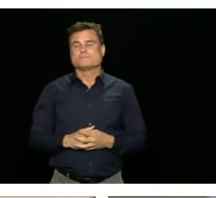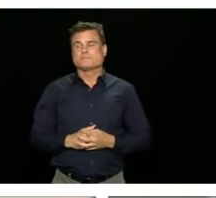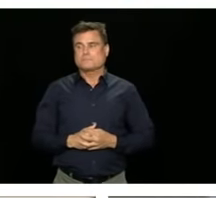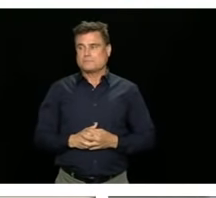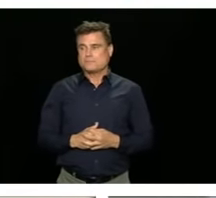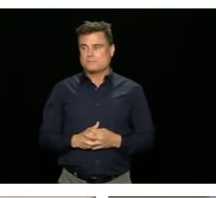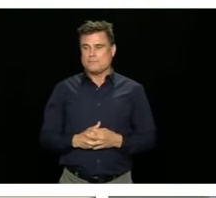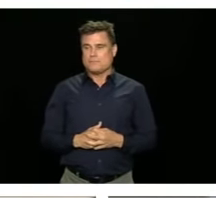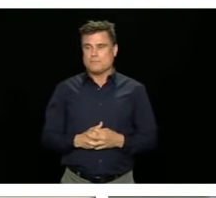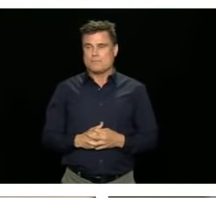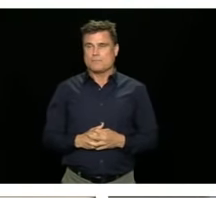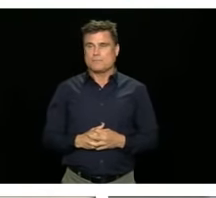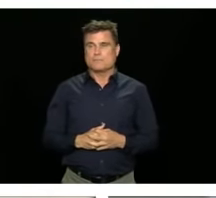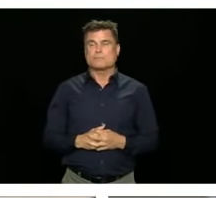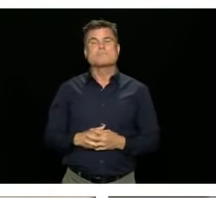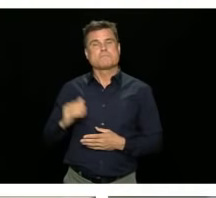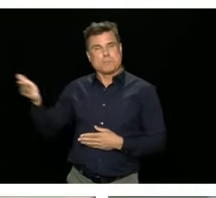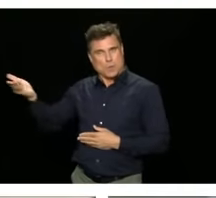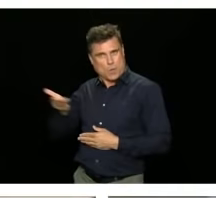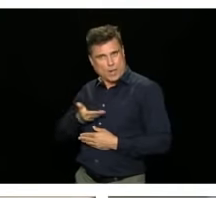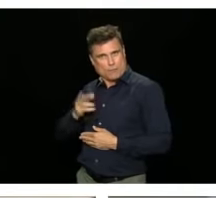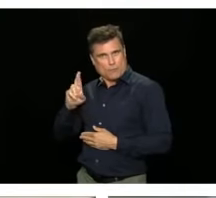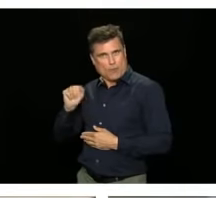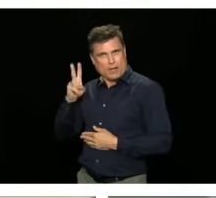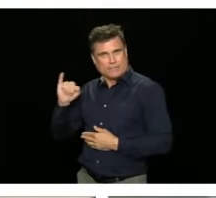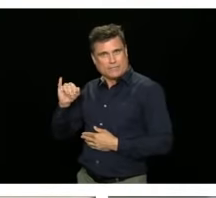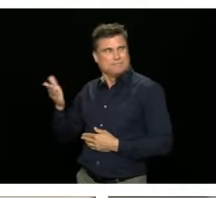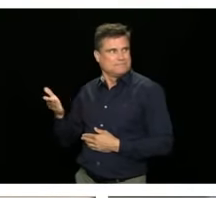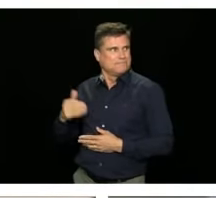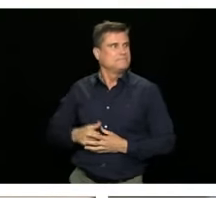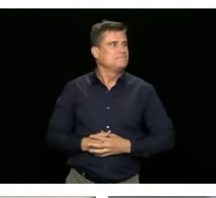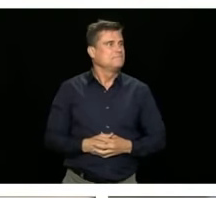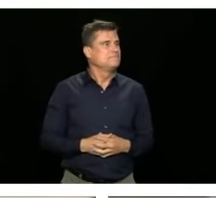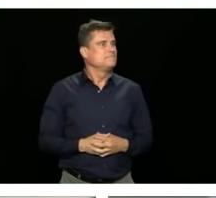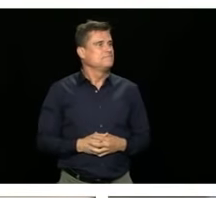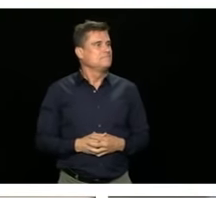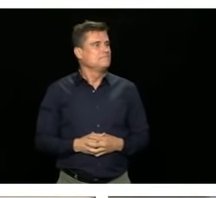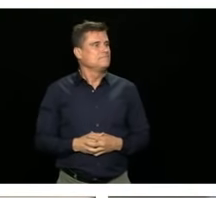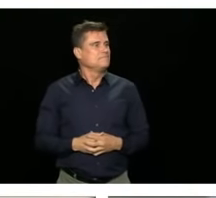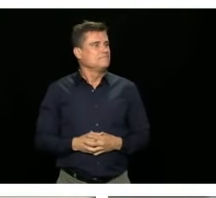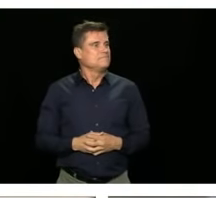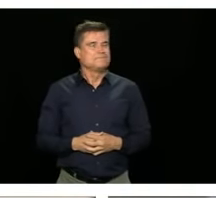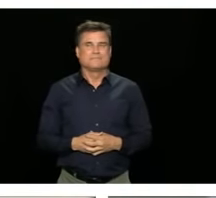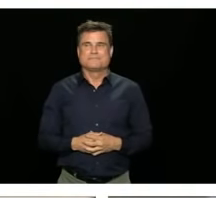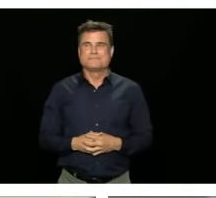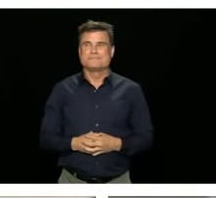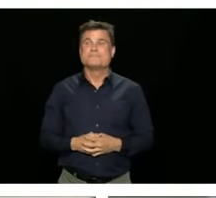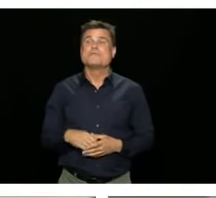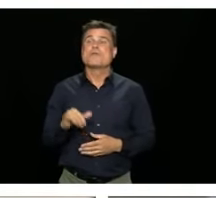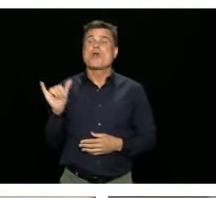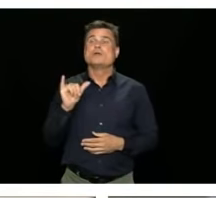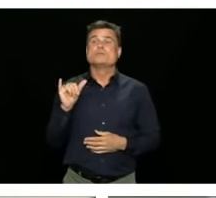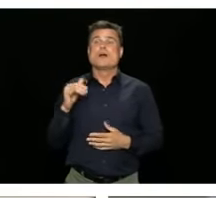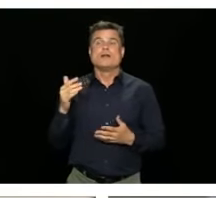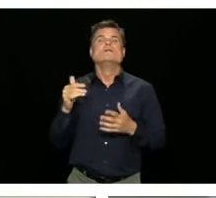Welcome, Ravi. Thank you, Minister. And as well, we have our ASL translator, Nigel Howard.